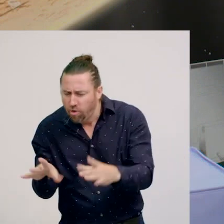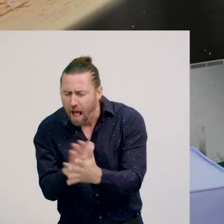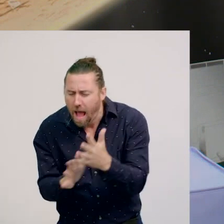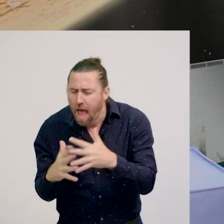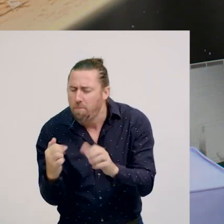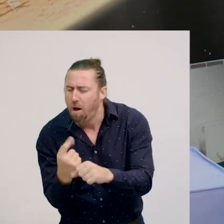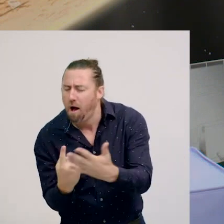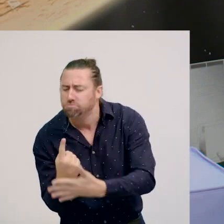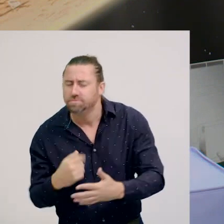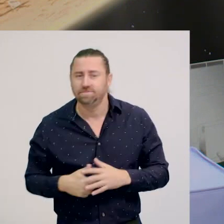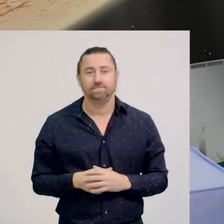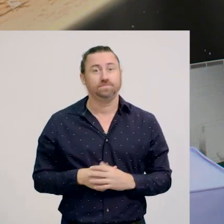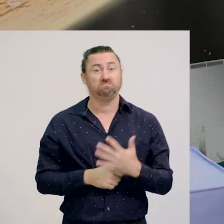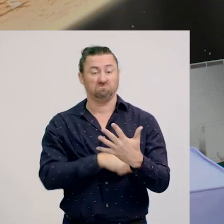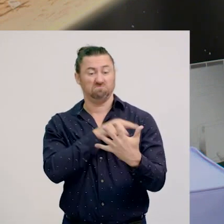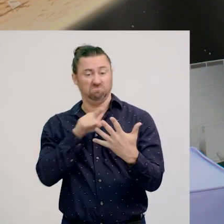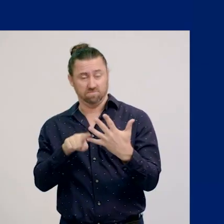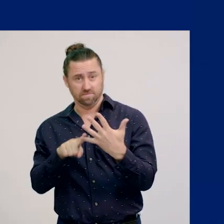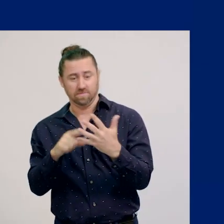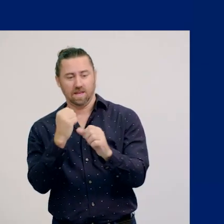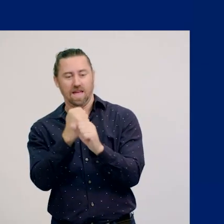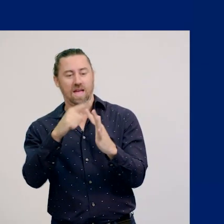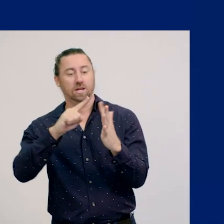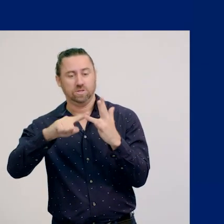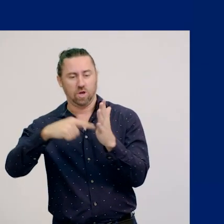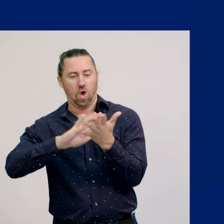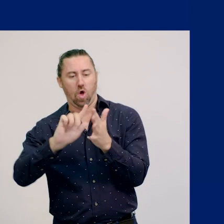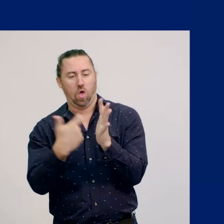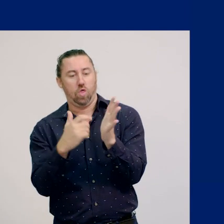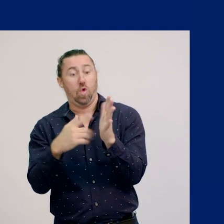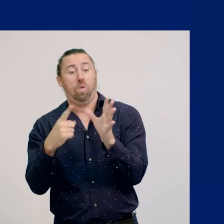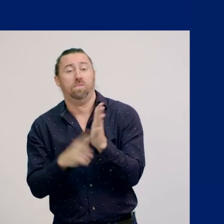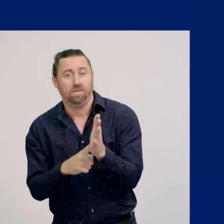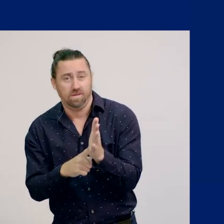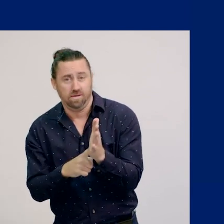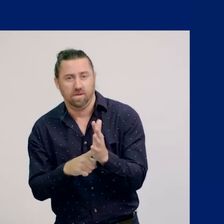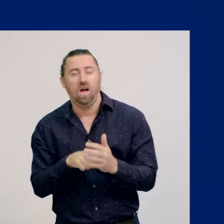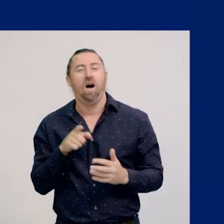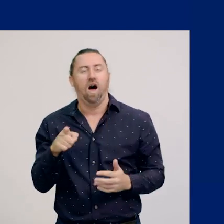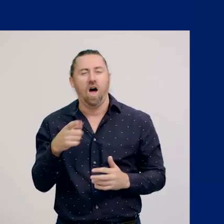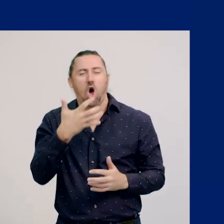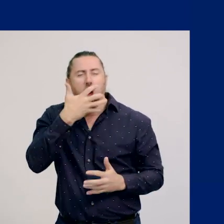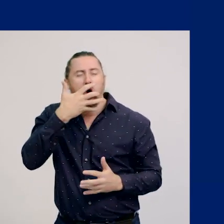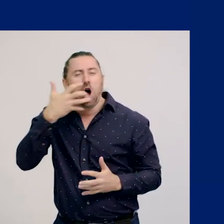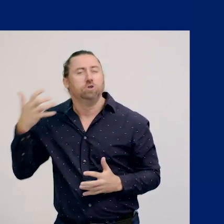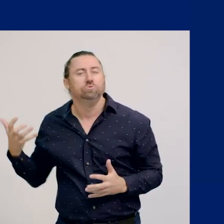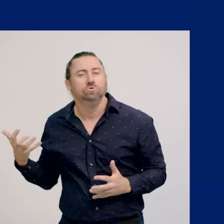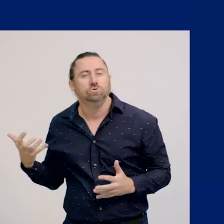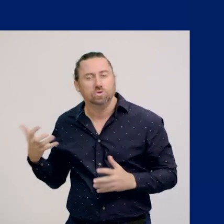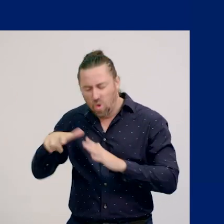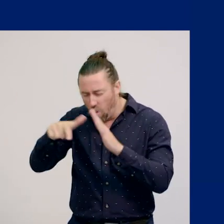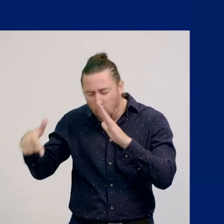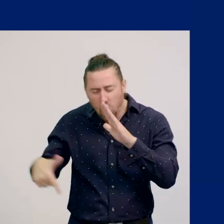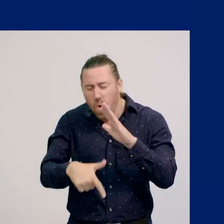The last type of renewable energy we're going to look at is geothermal energy. This is the natural heat energy located